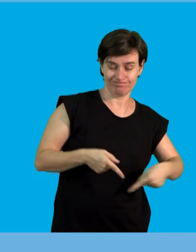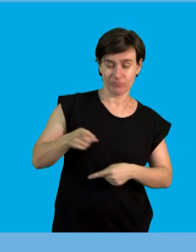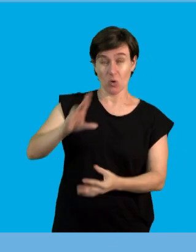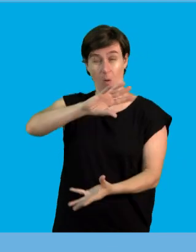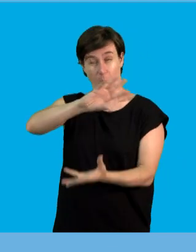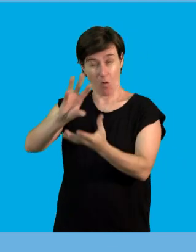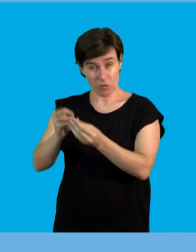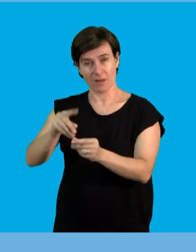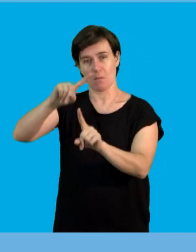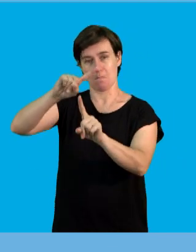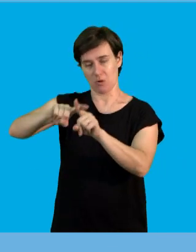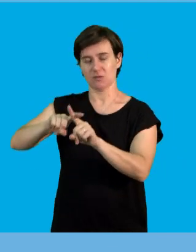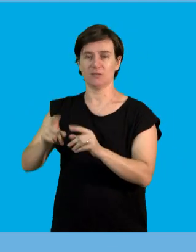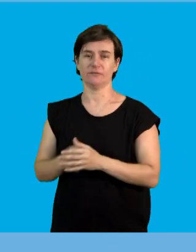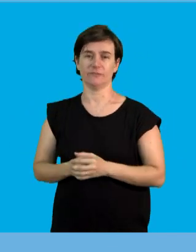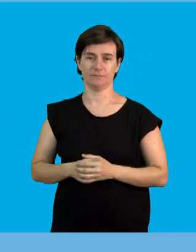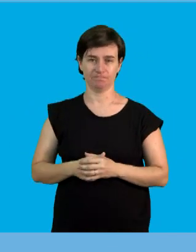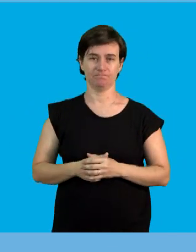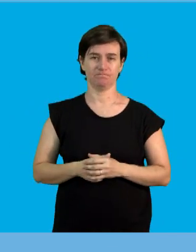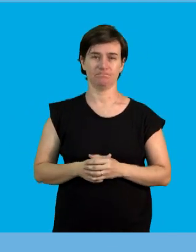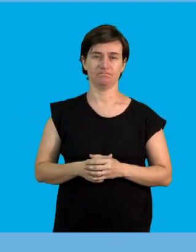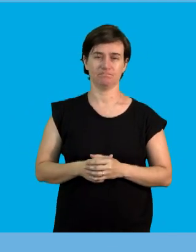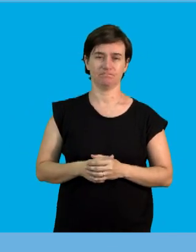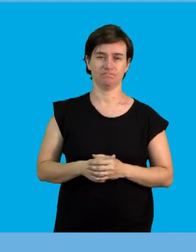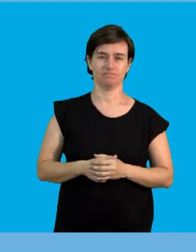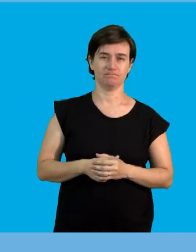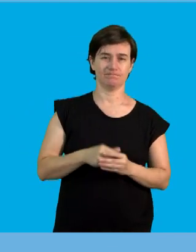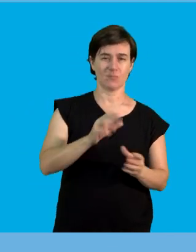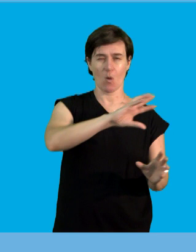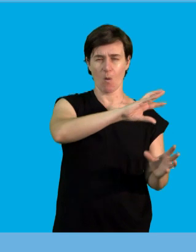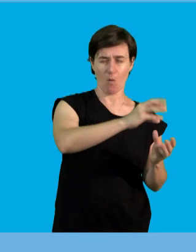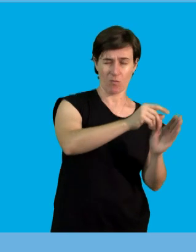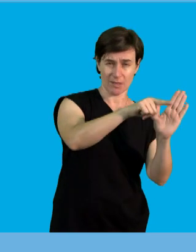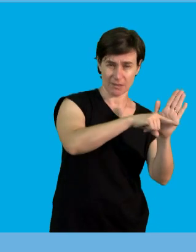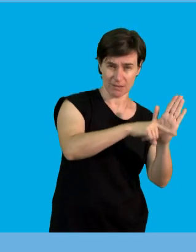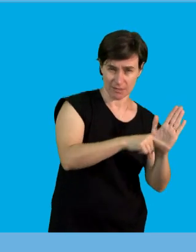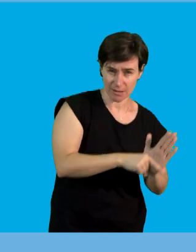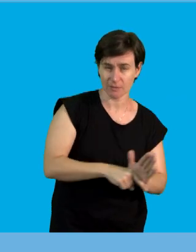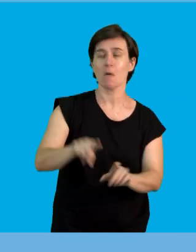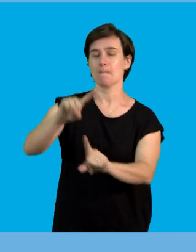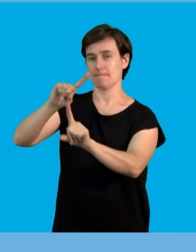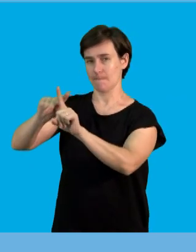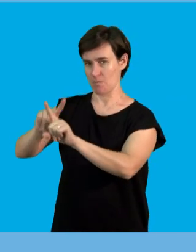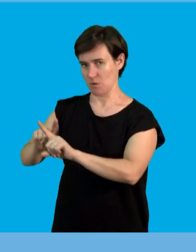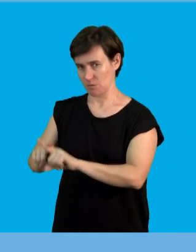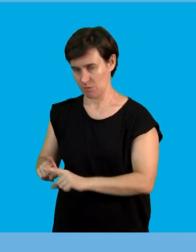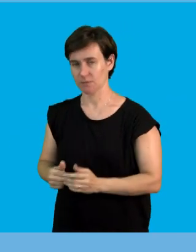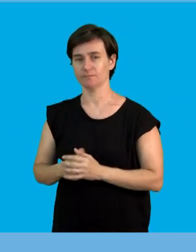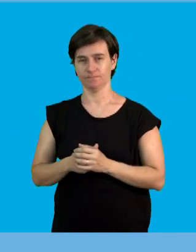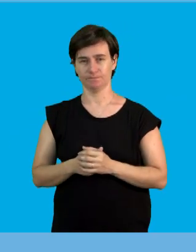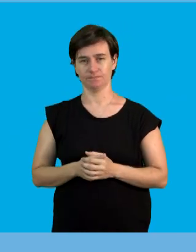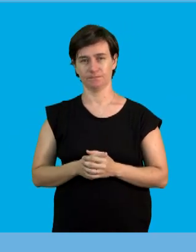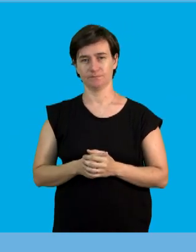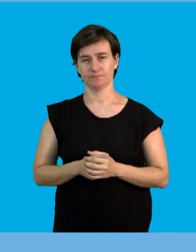connected to the sum of all the positives terminals, and hence why we're saying that they are all going to be negative to negative,